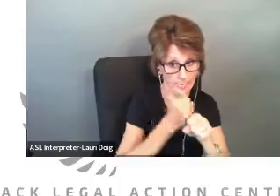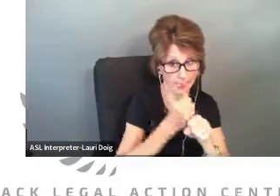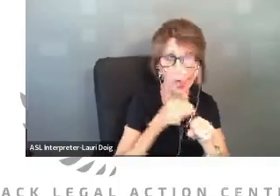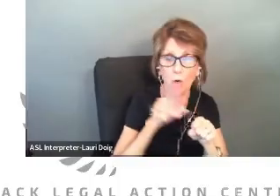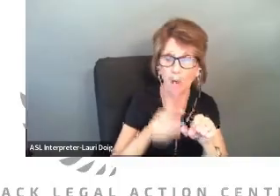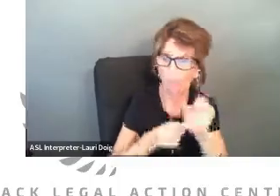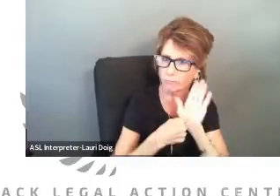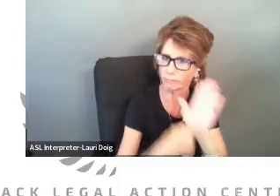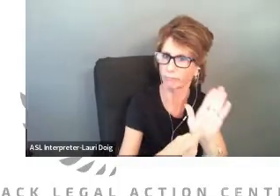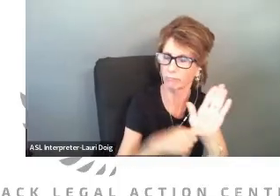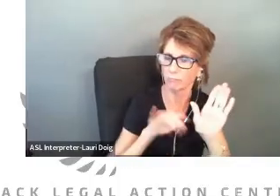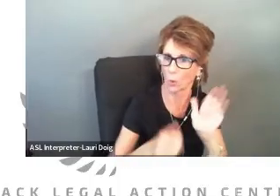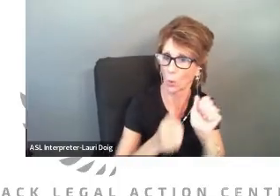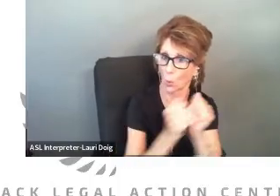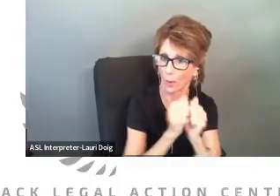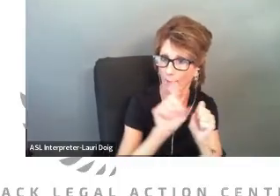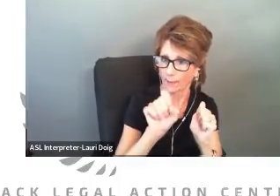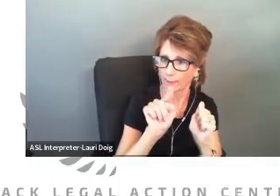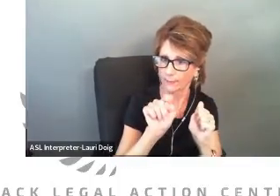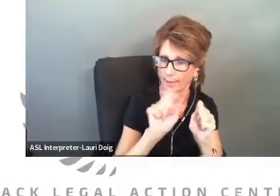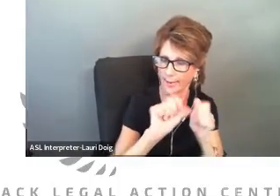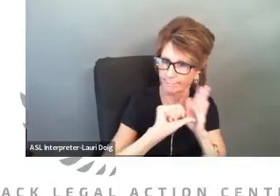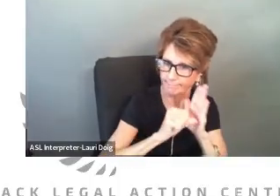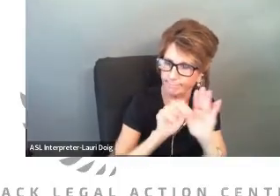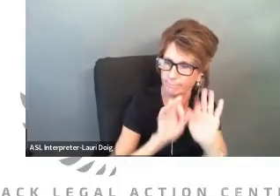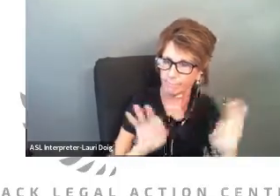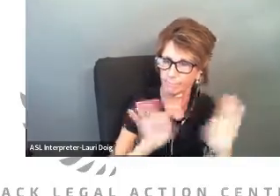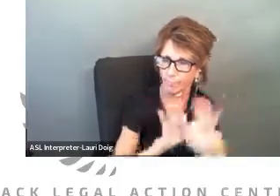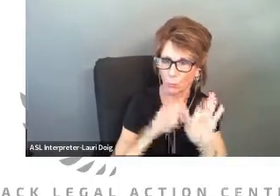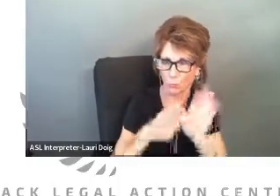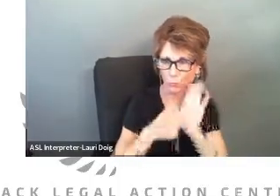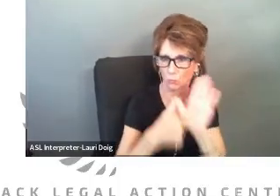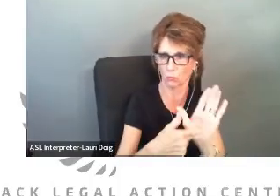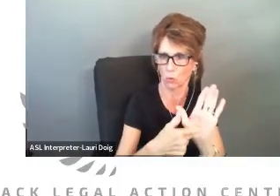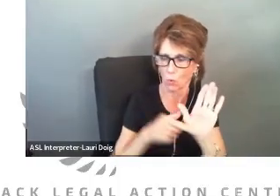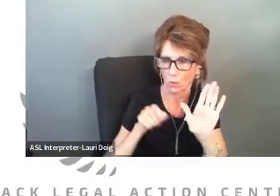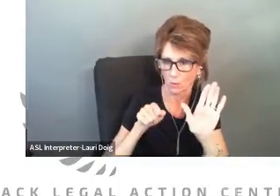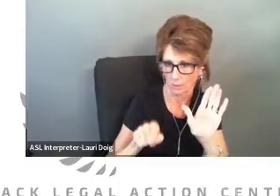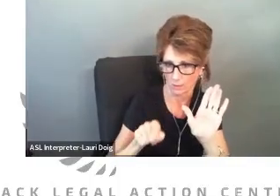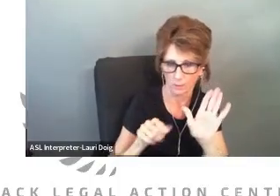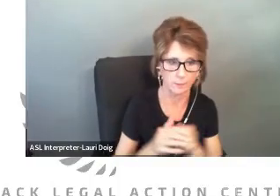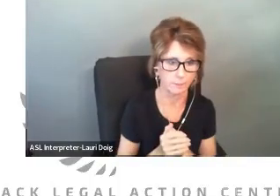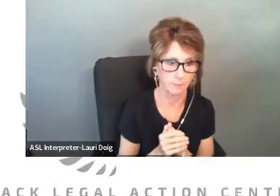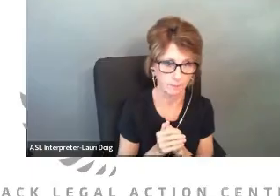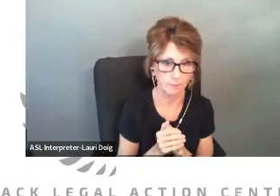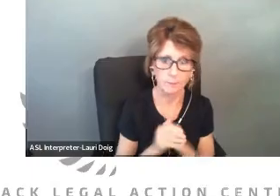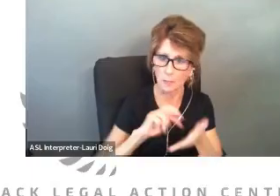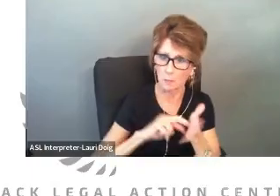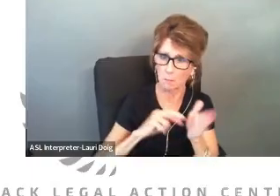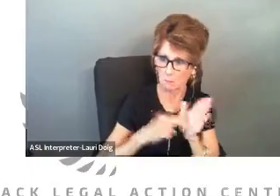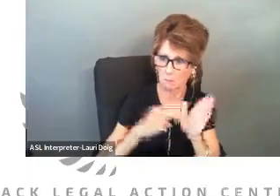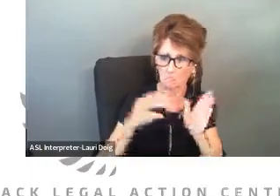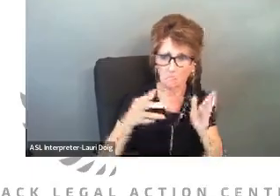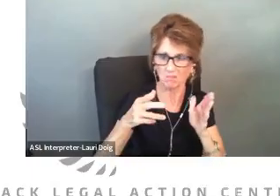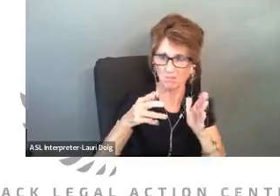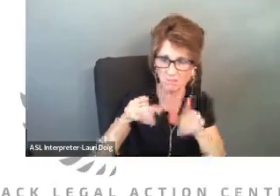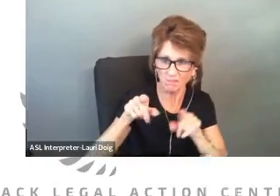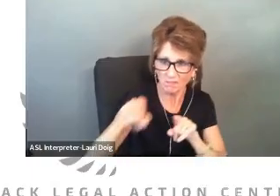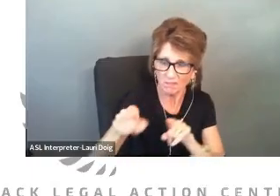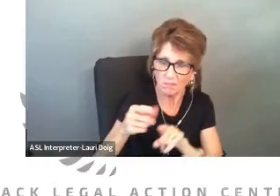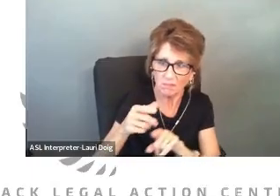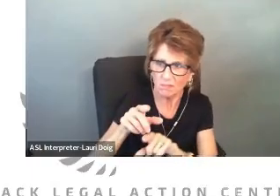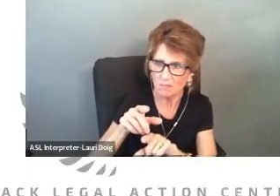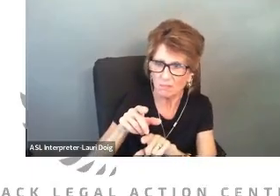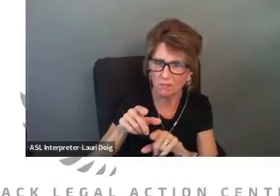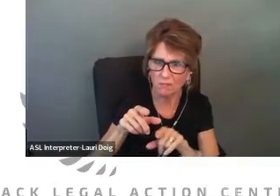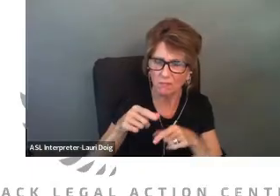so knowing when avoid the dispute as to whether or not it was made on this day or that day,